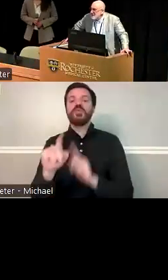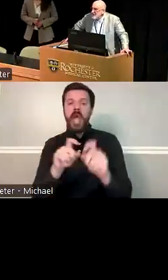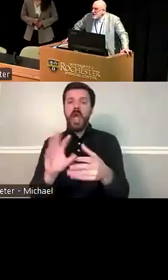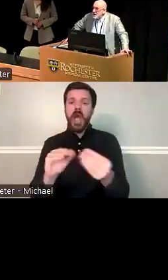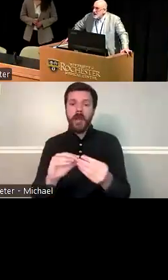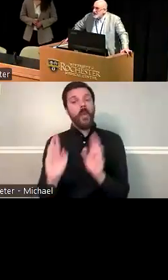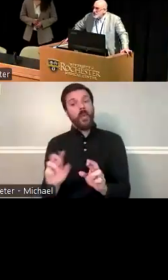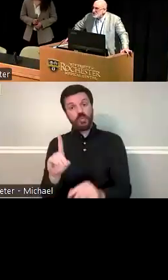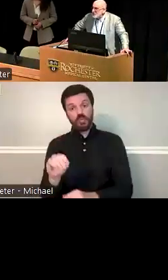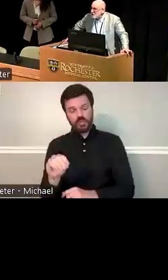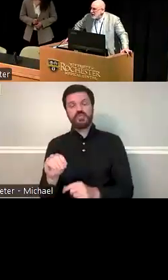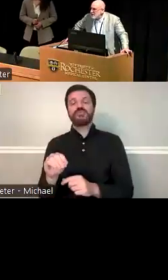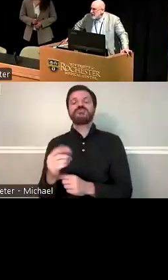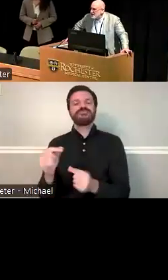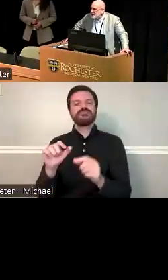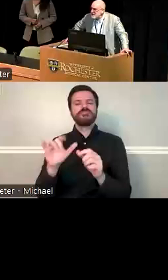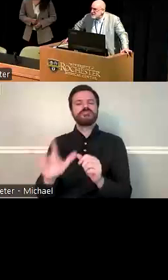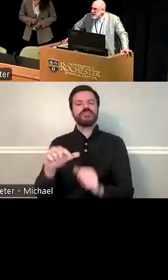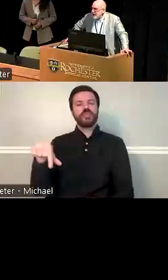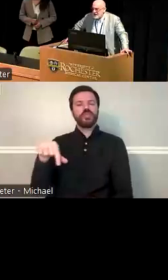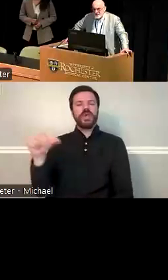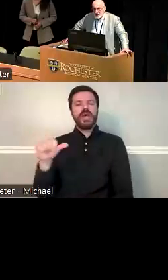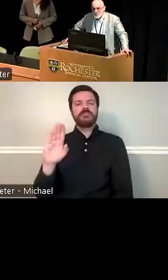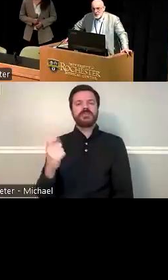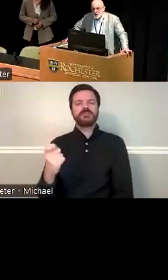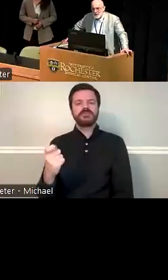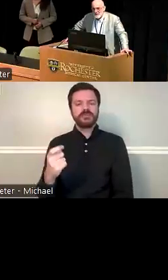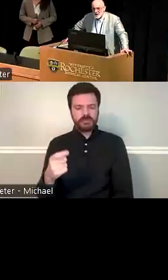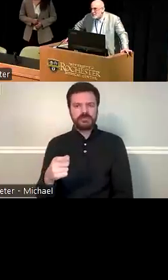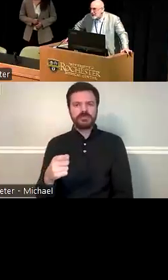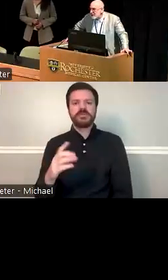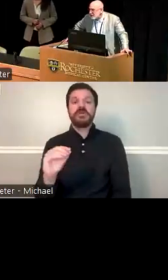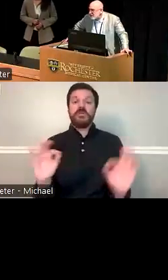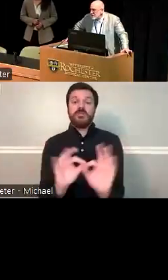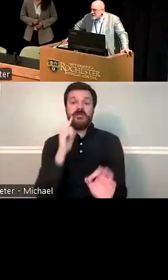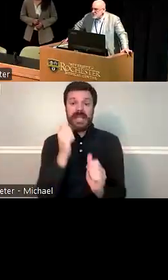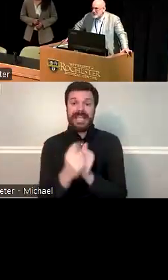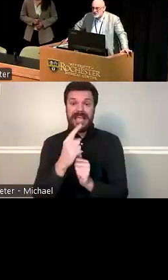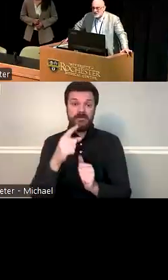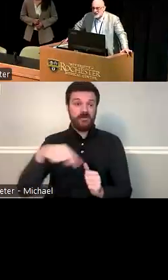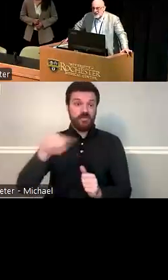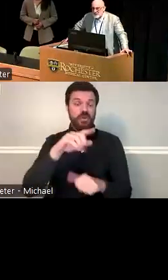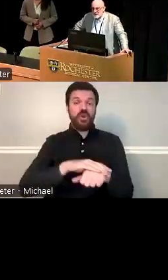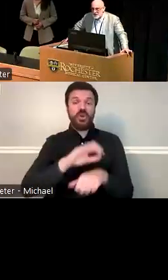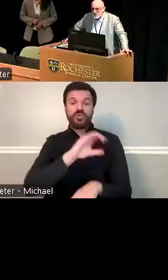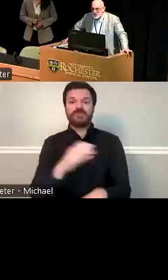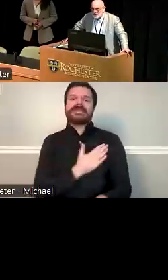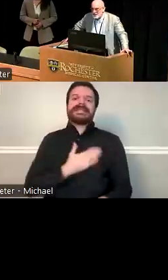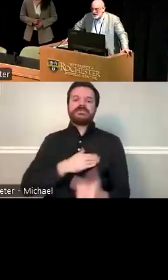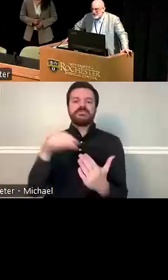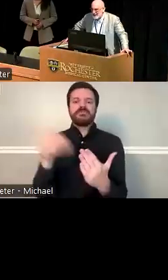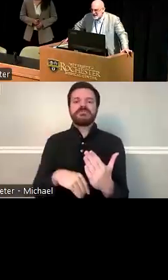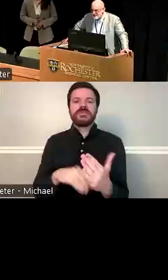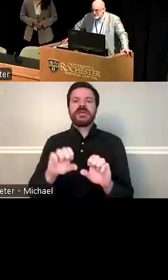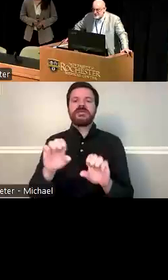end, use the Q&A box. And very importantly, for everybody here or on Zoom, please fill out the